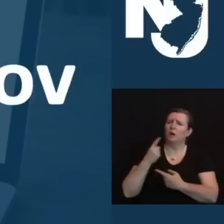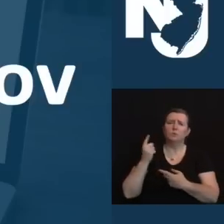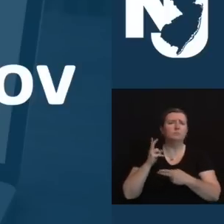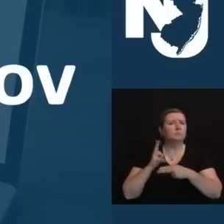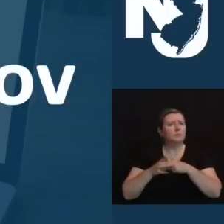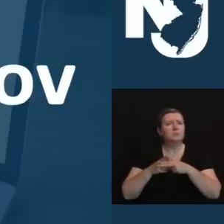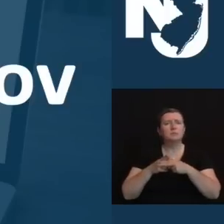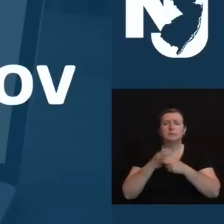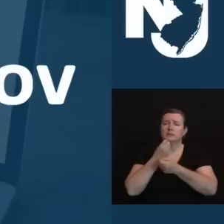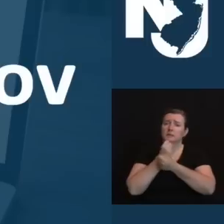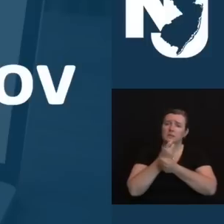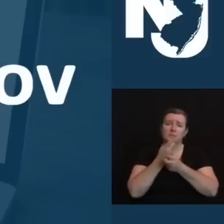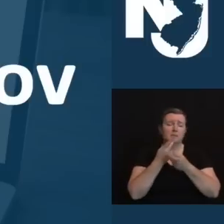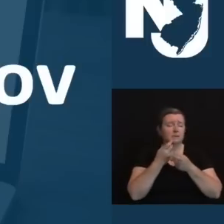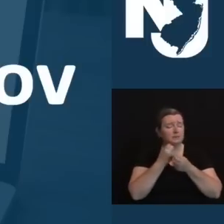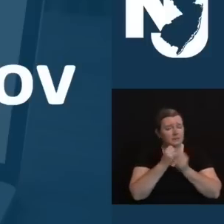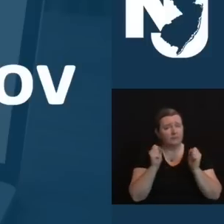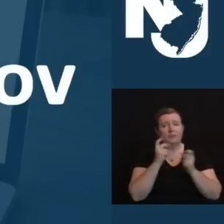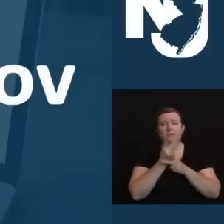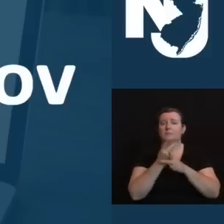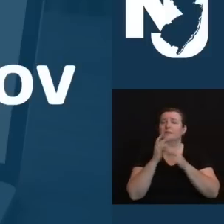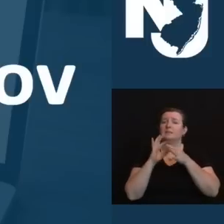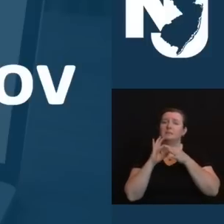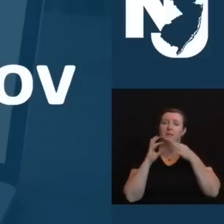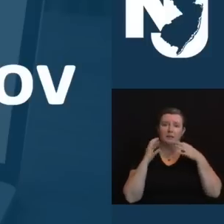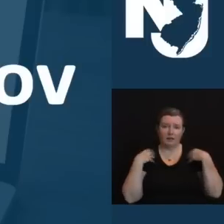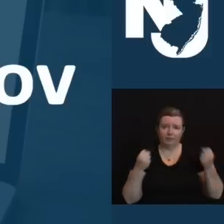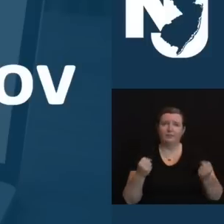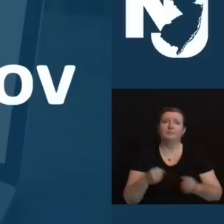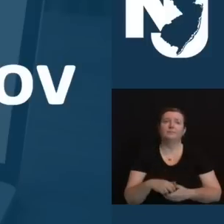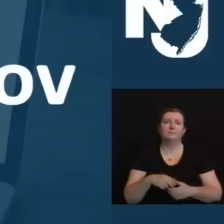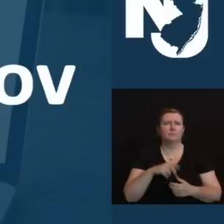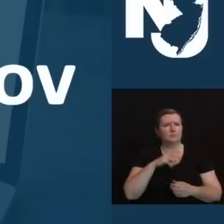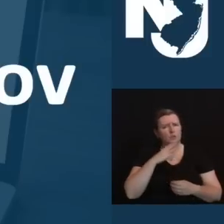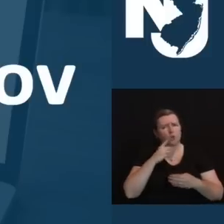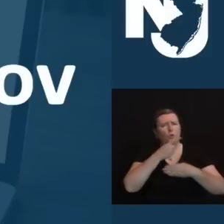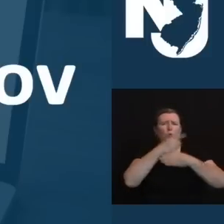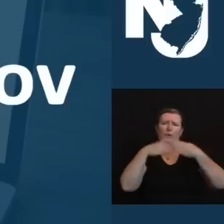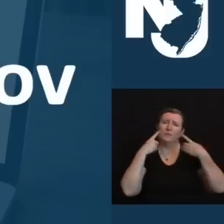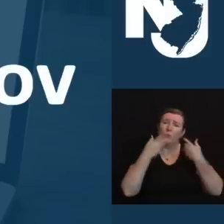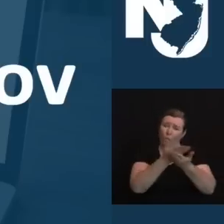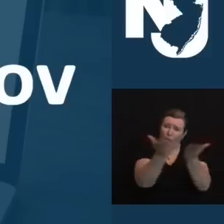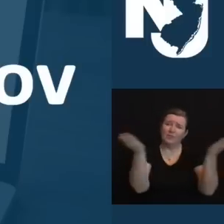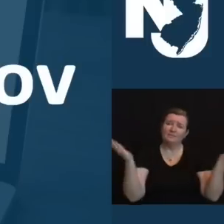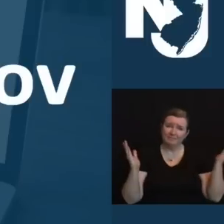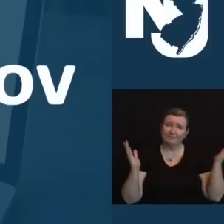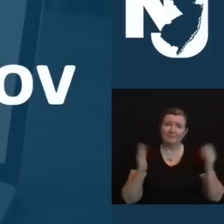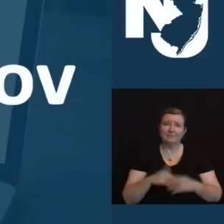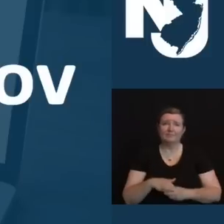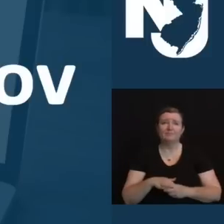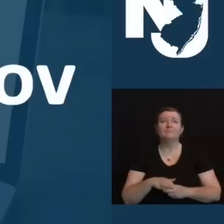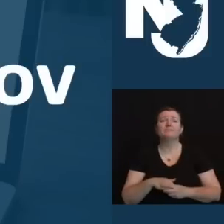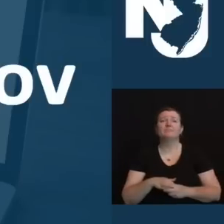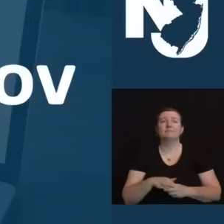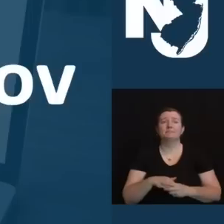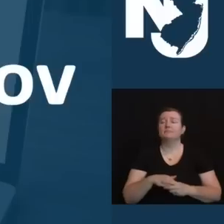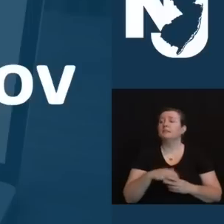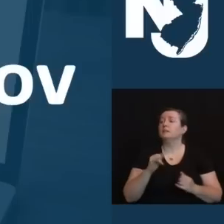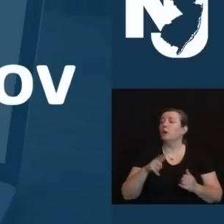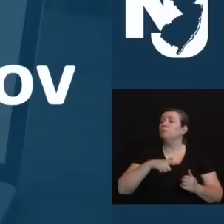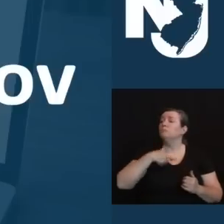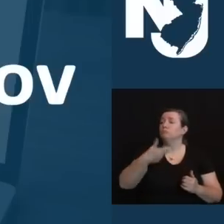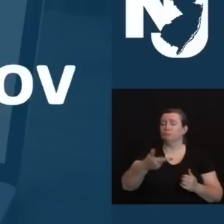safe and stay healthy. Let's have a good weekend. And with that, may I turn the program over to the guy on my left side,